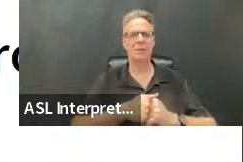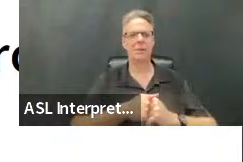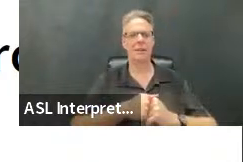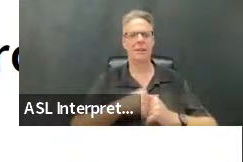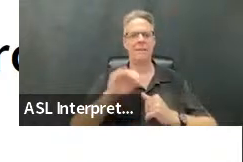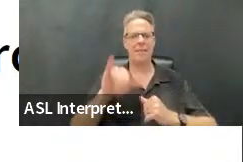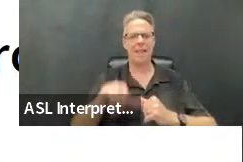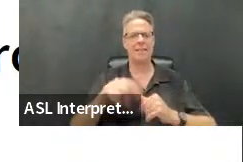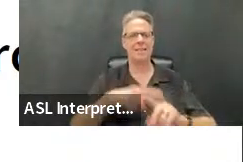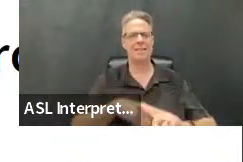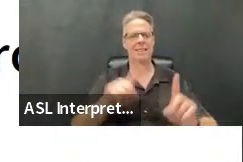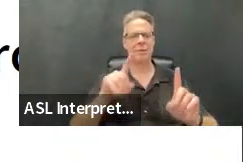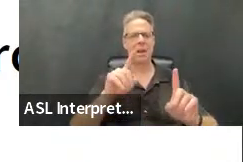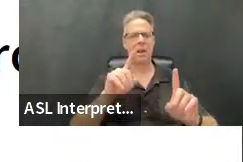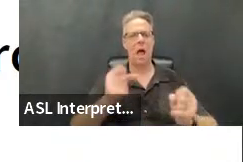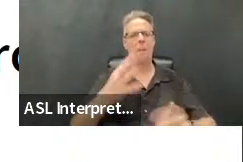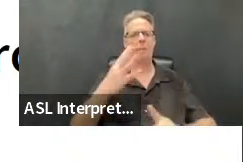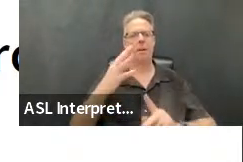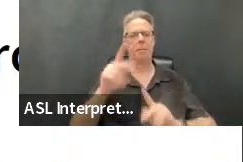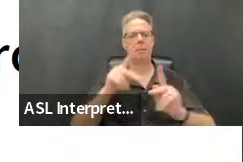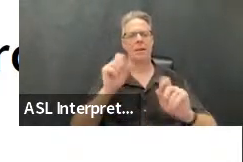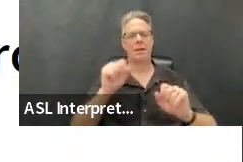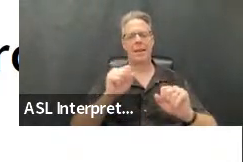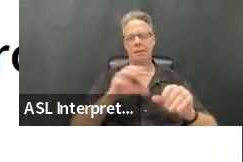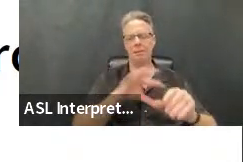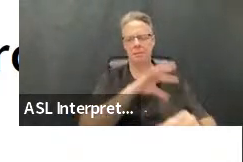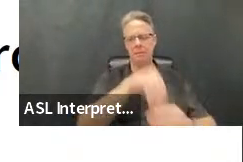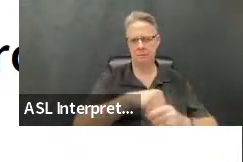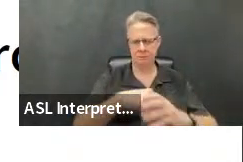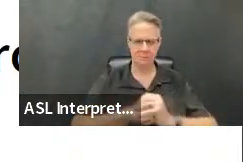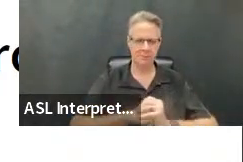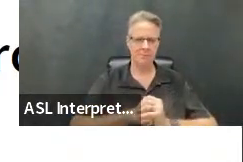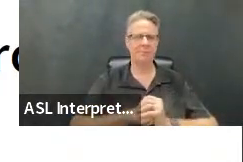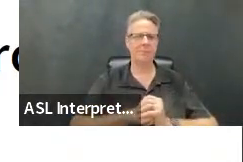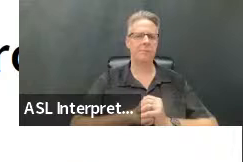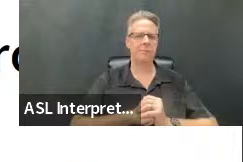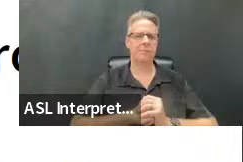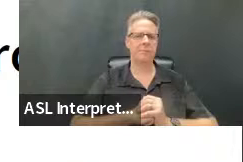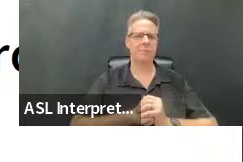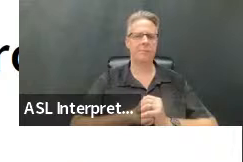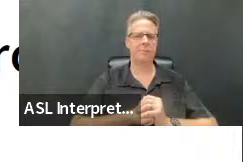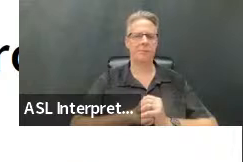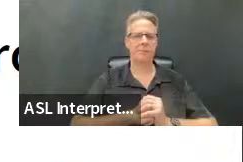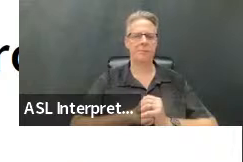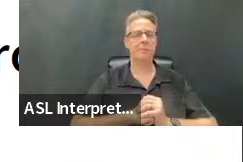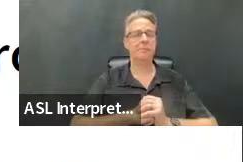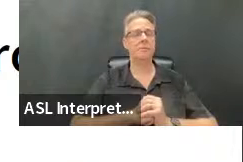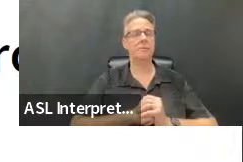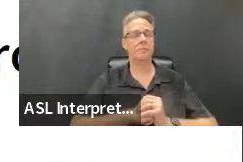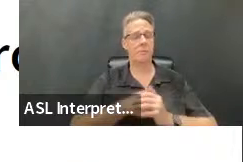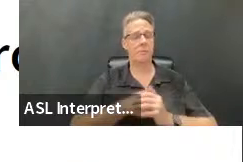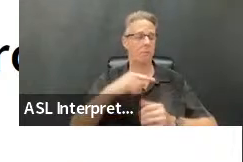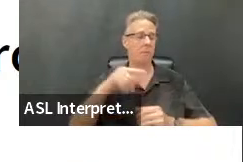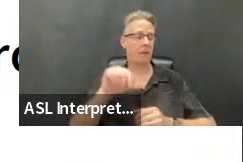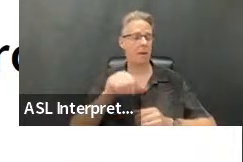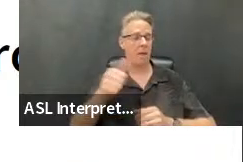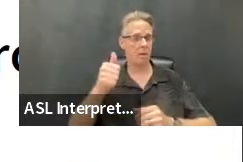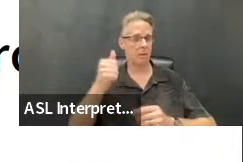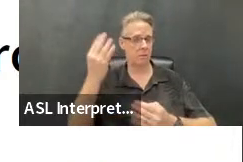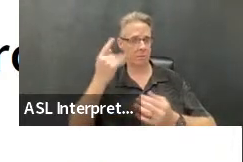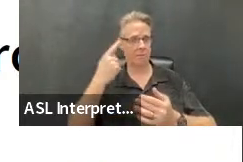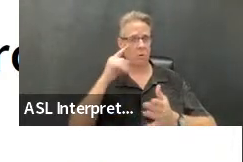that's different is the capacity. So another thing to think about is that for the purposes